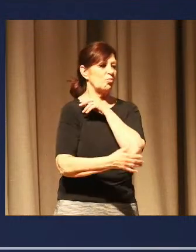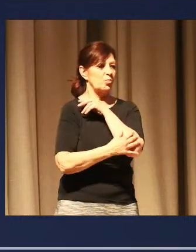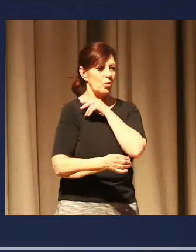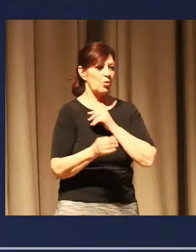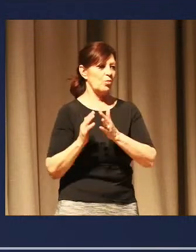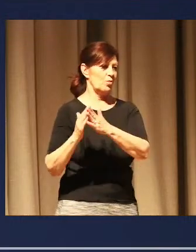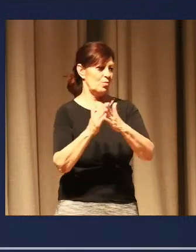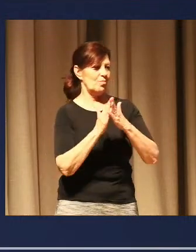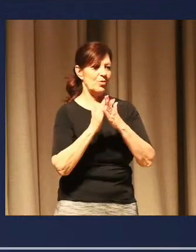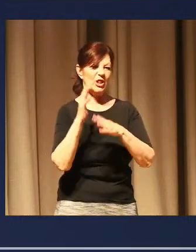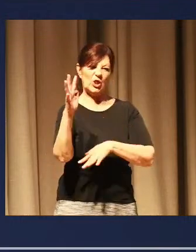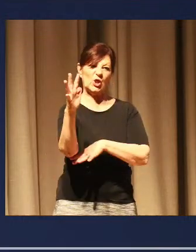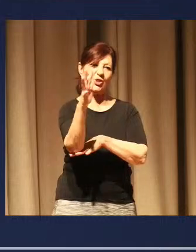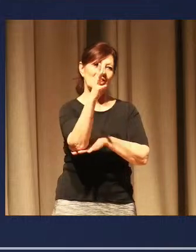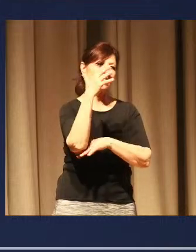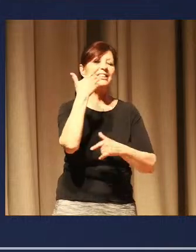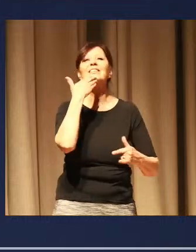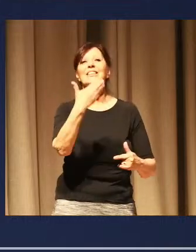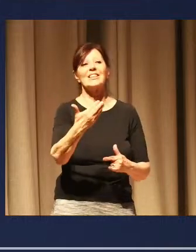countywide.